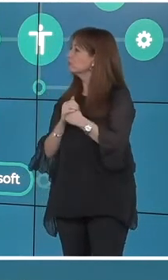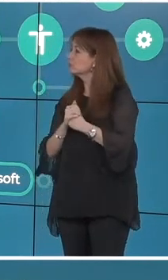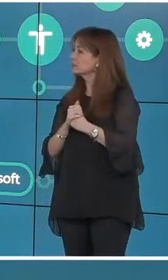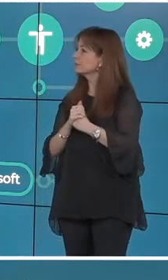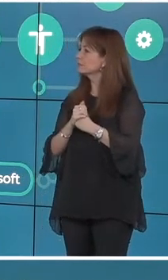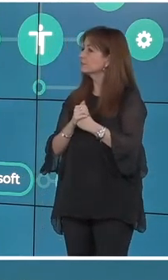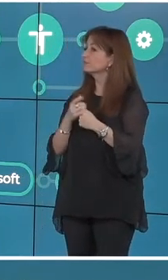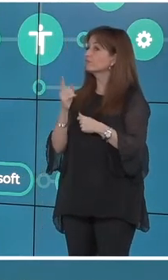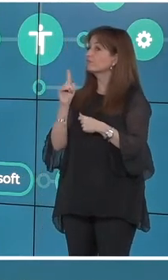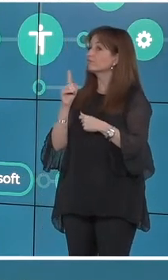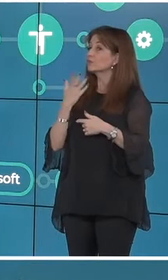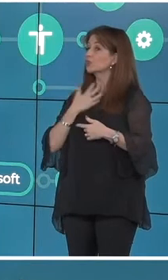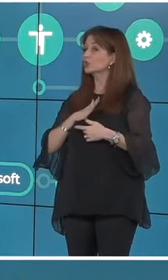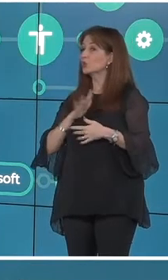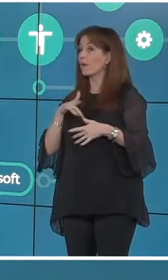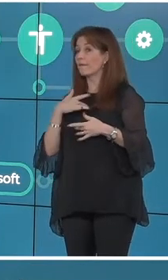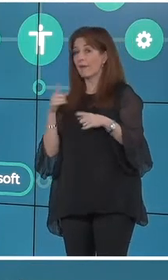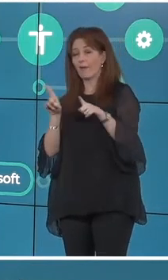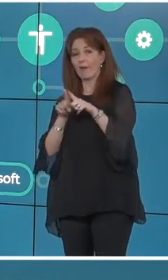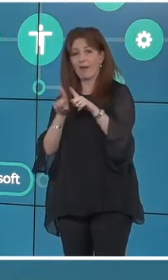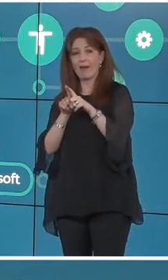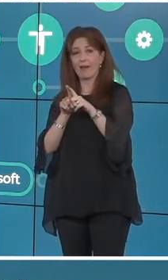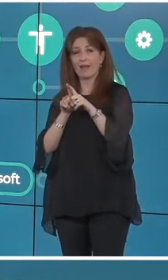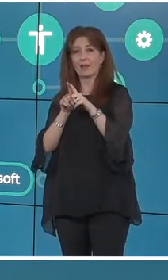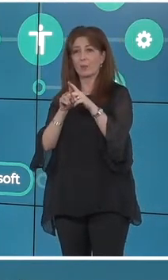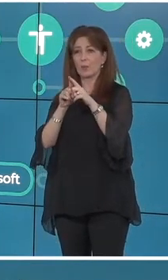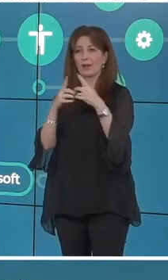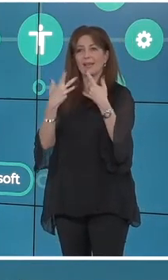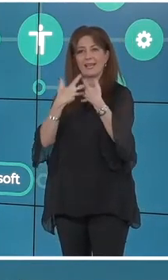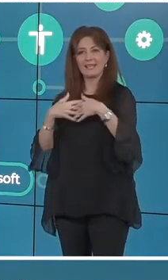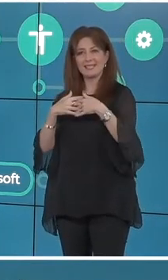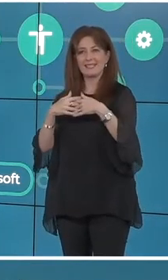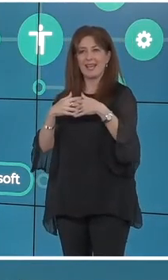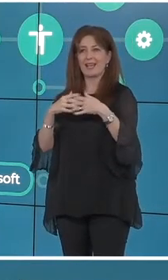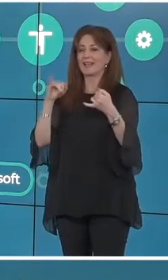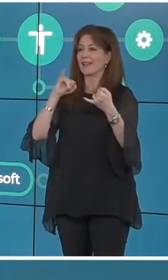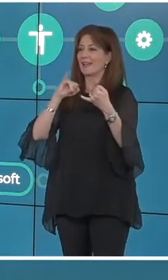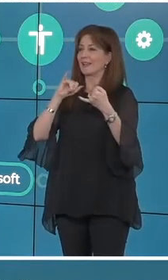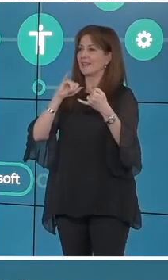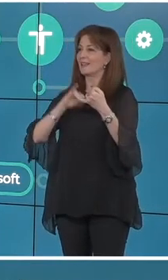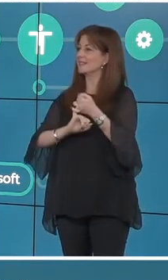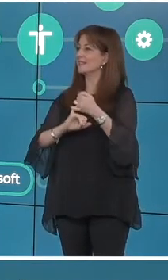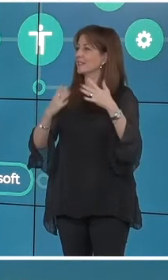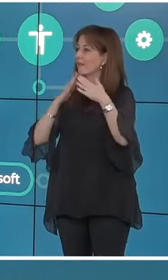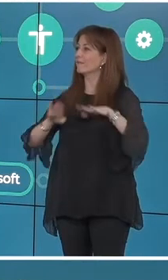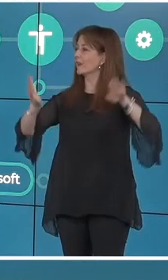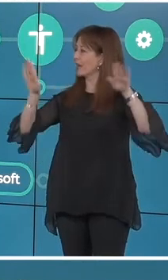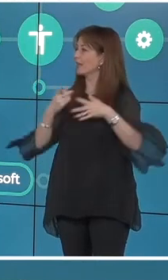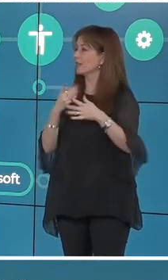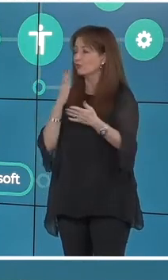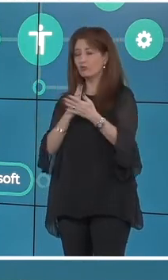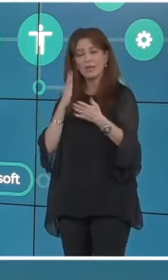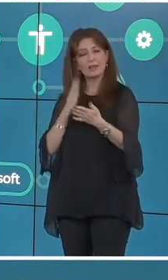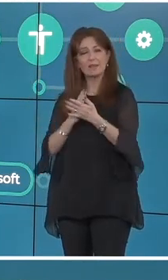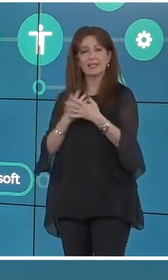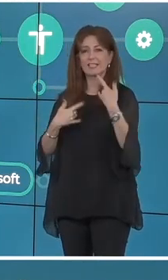what it's like amongst the Silicon Valley crowd of designers and engineers who are just so keen on accessibility, try